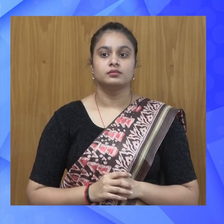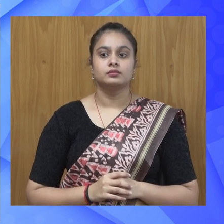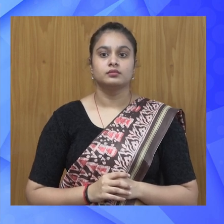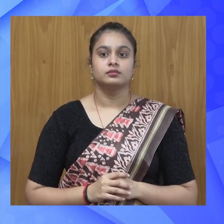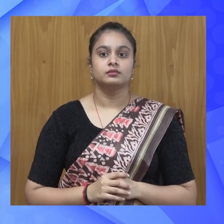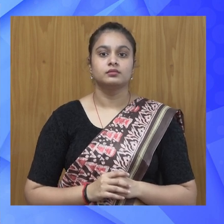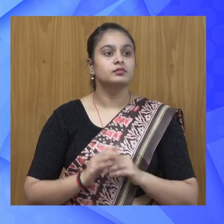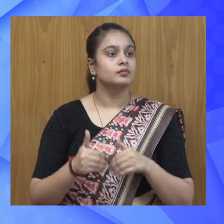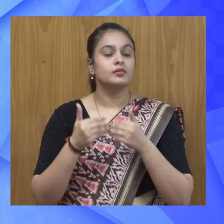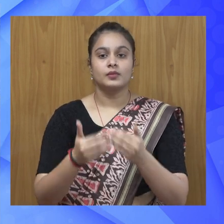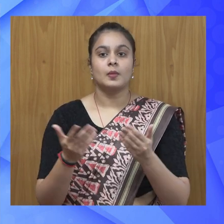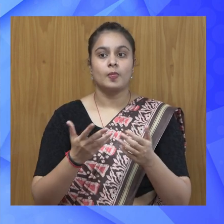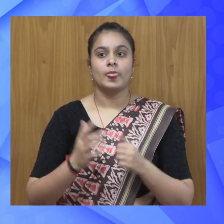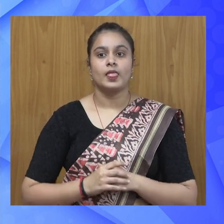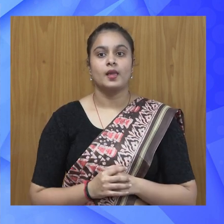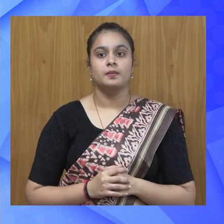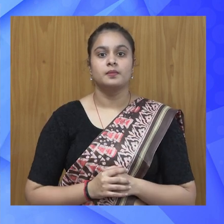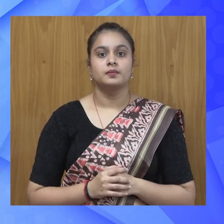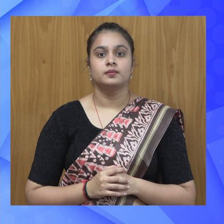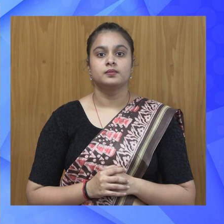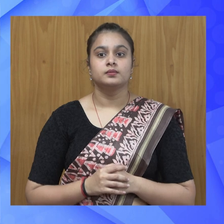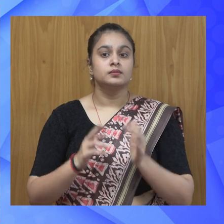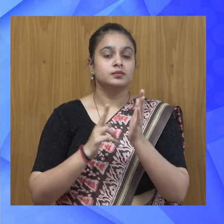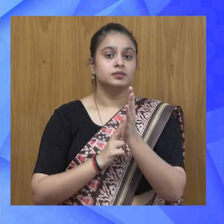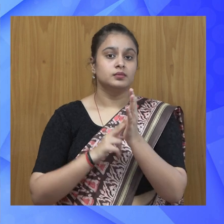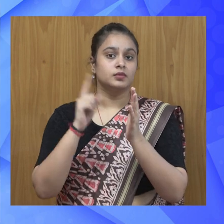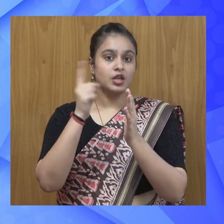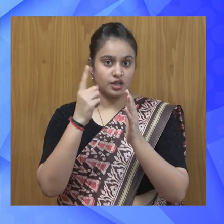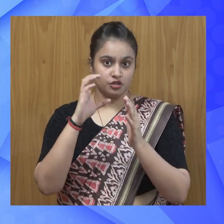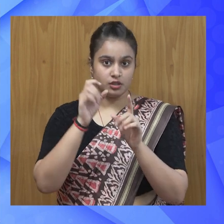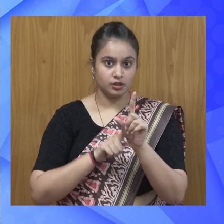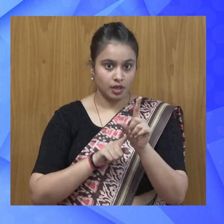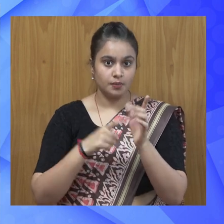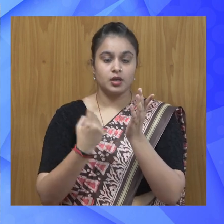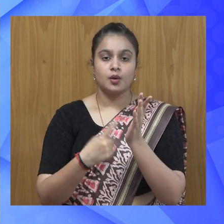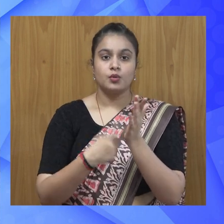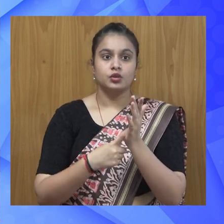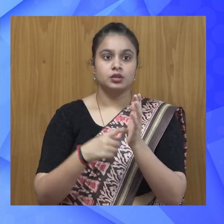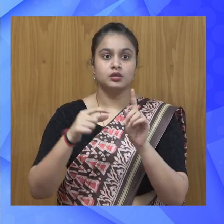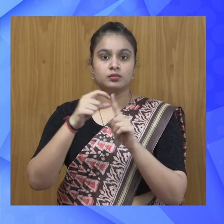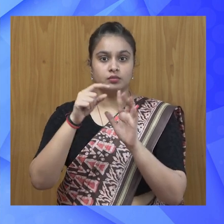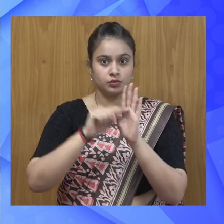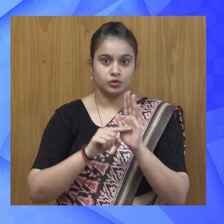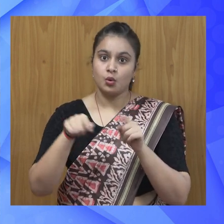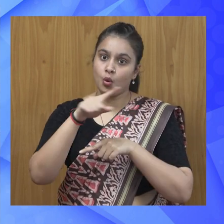So next is, this is about our National Cyber Reporting Portal. So everyone can note it